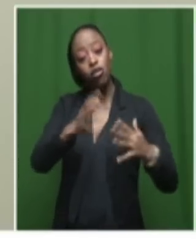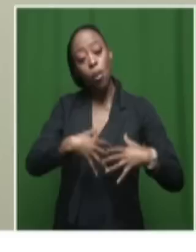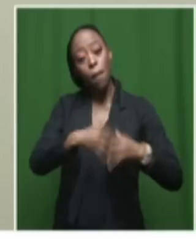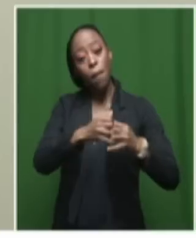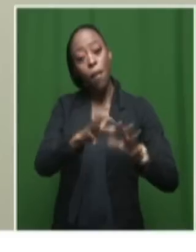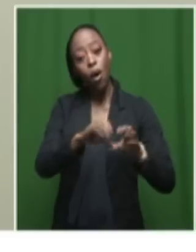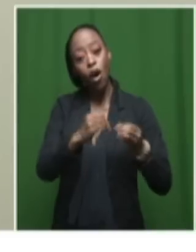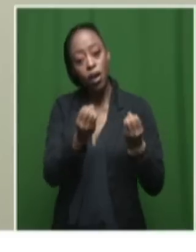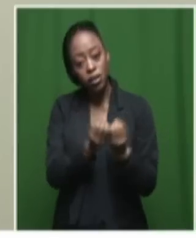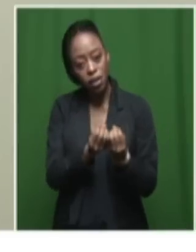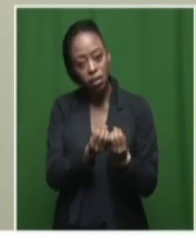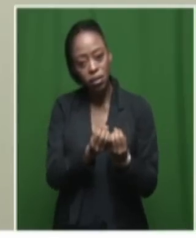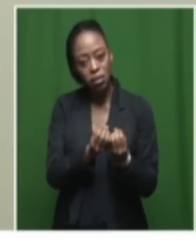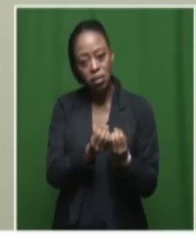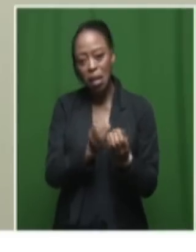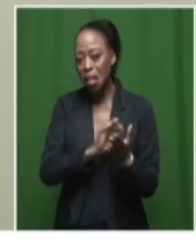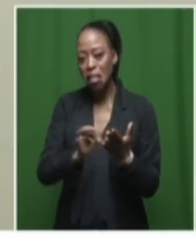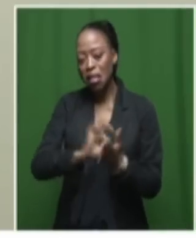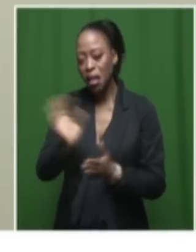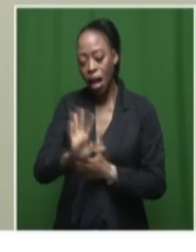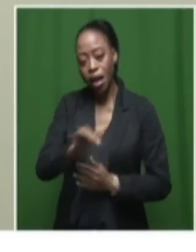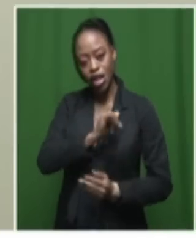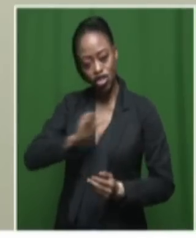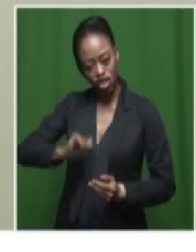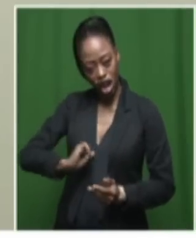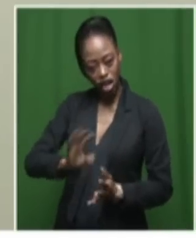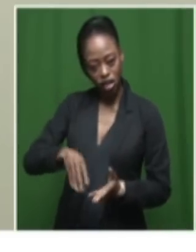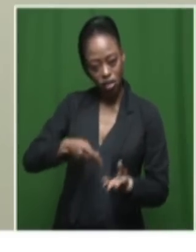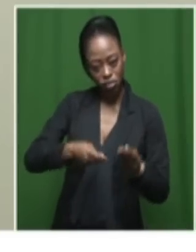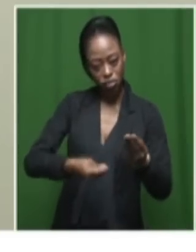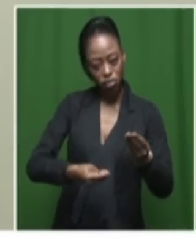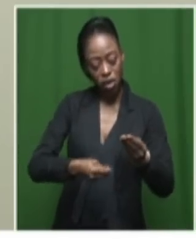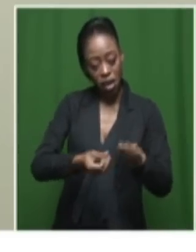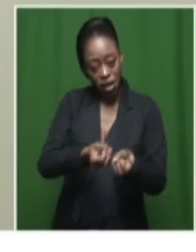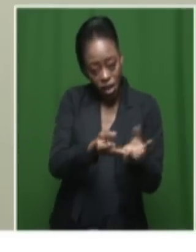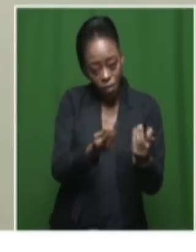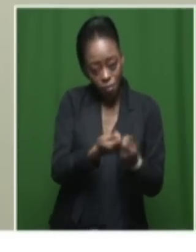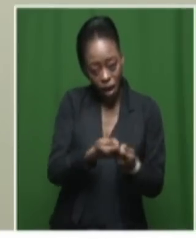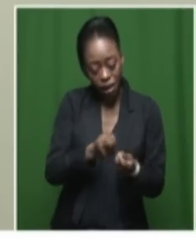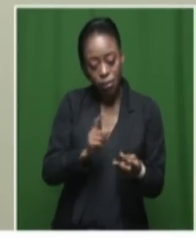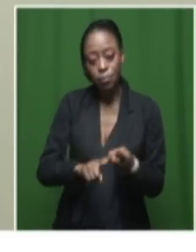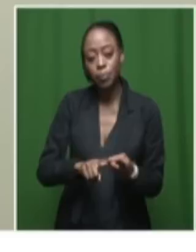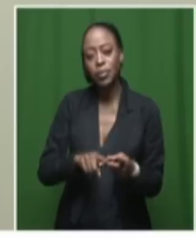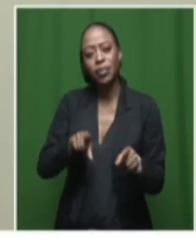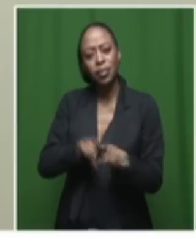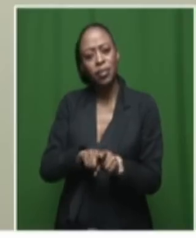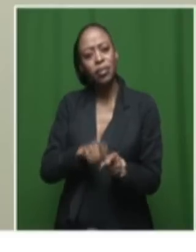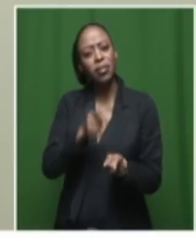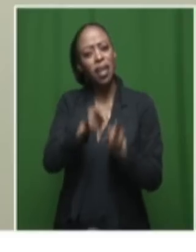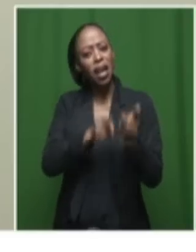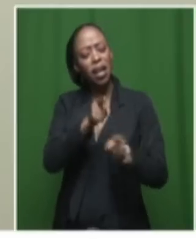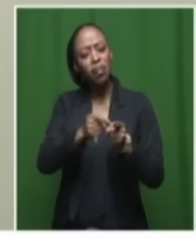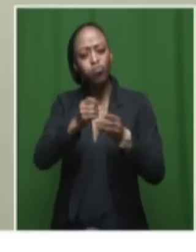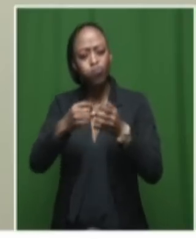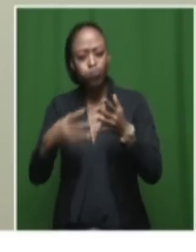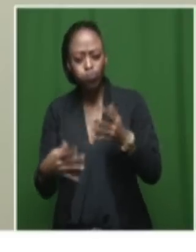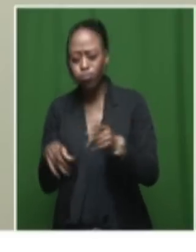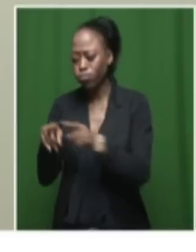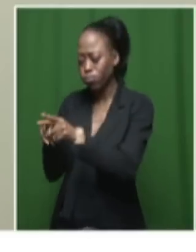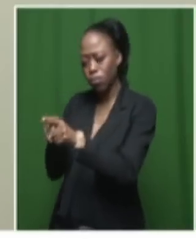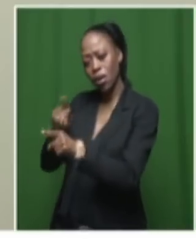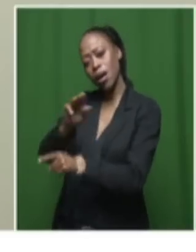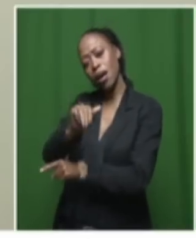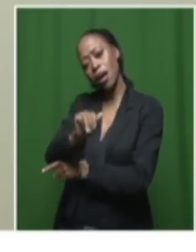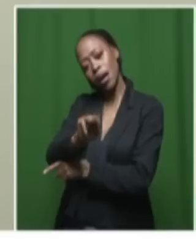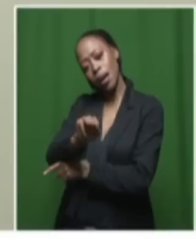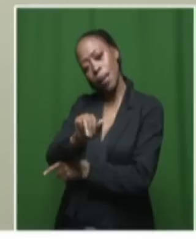money and that it included Chinese state funding. This allegation was then carried over, and Amabungani